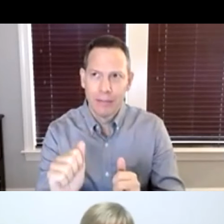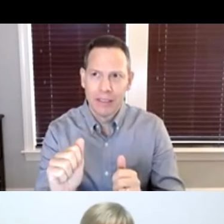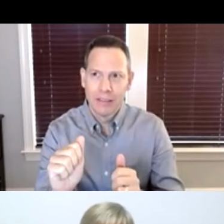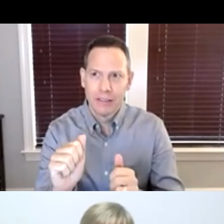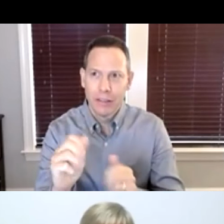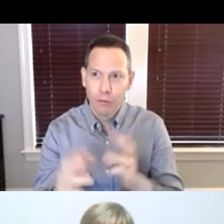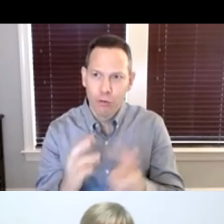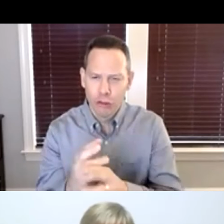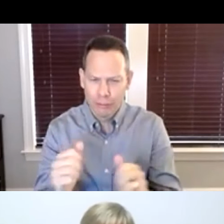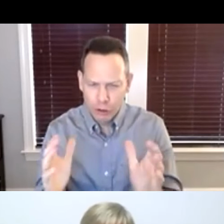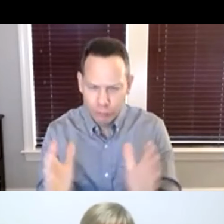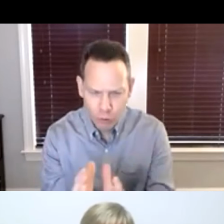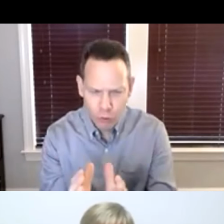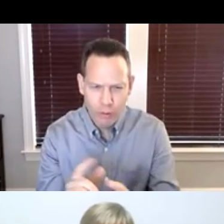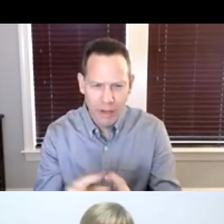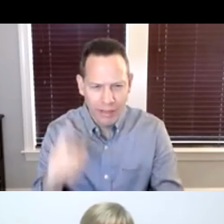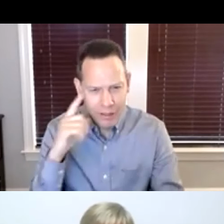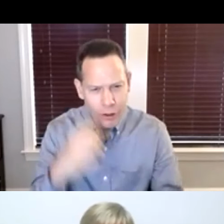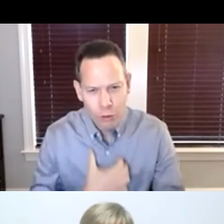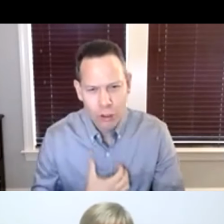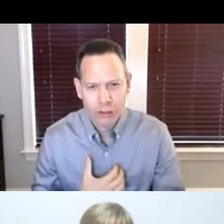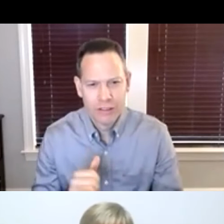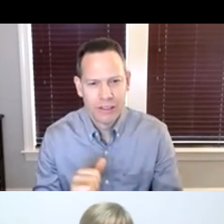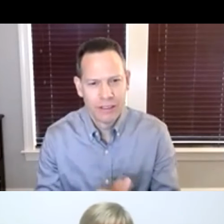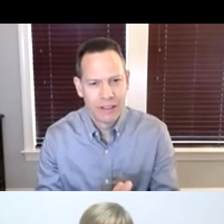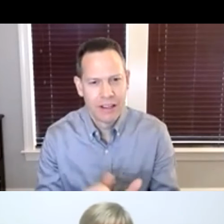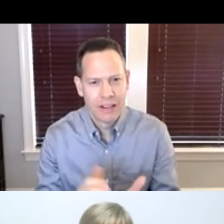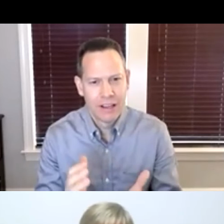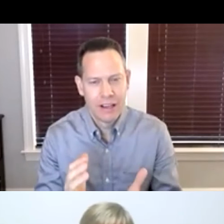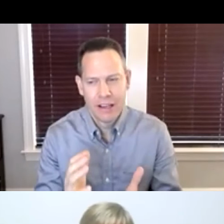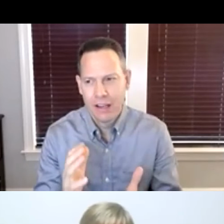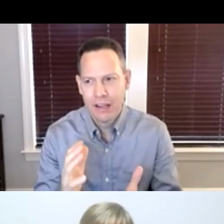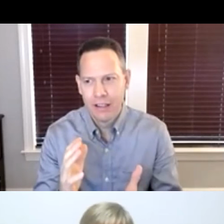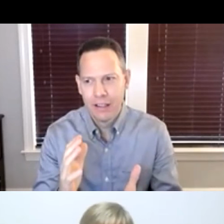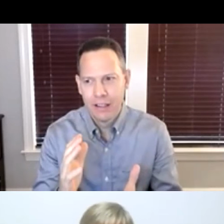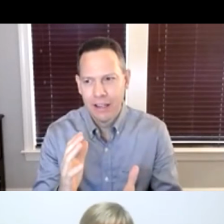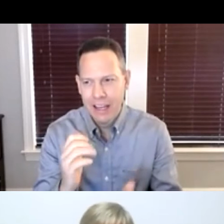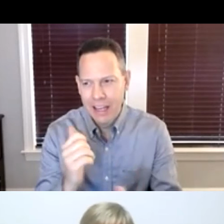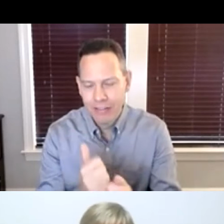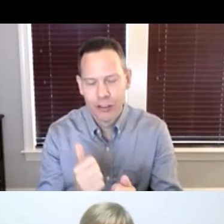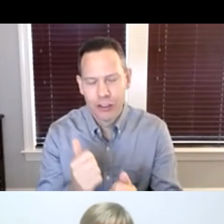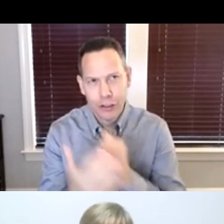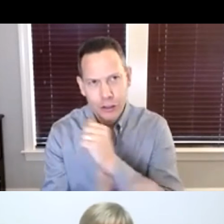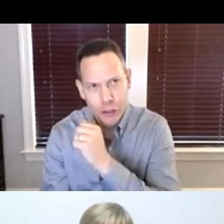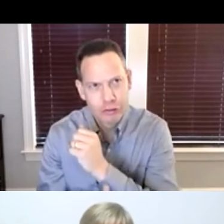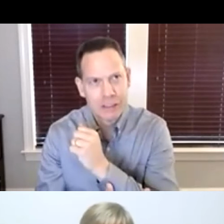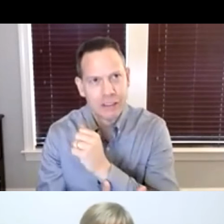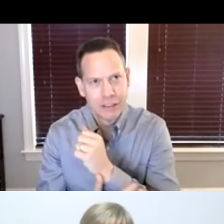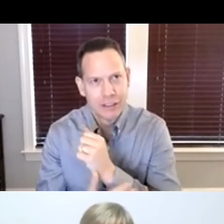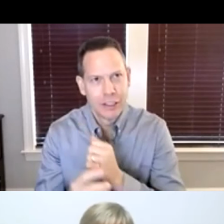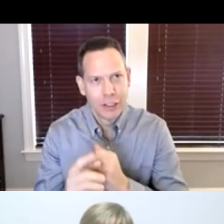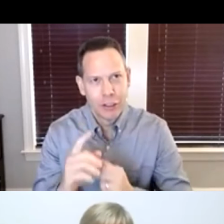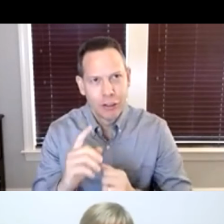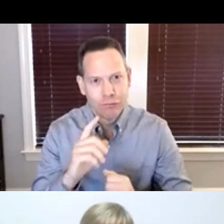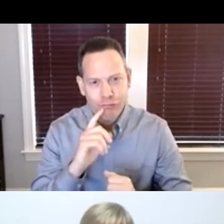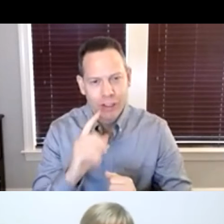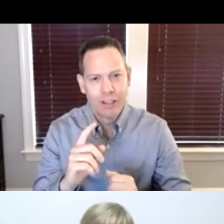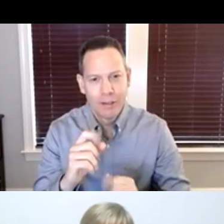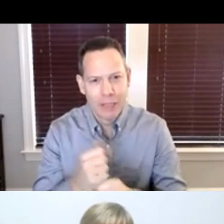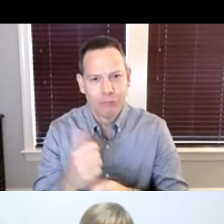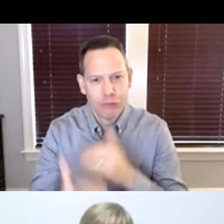And people with disabilities, you know, the world becomes small because we wish that every